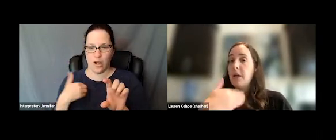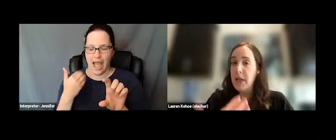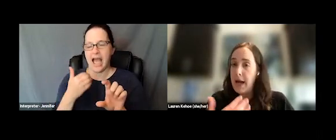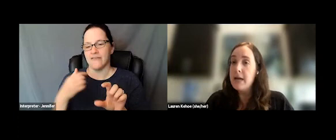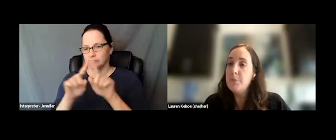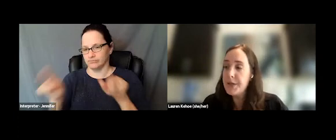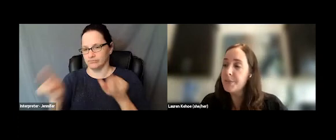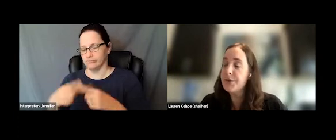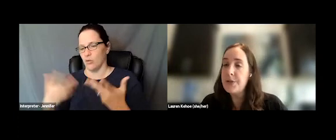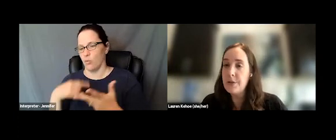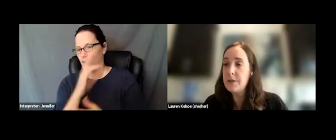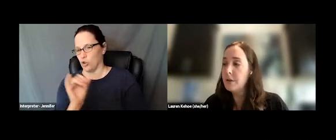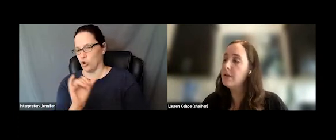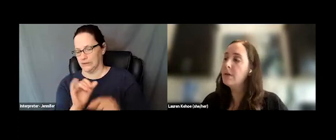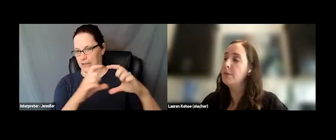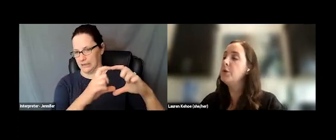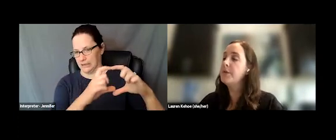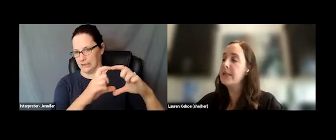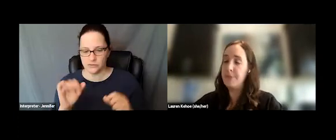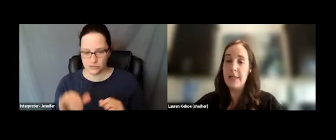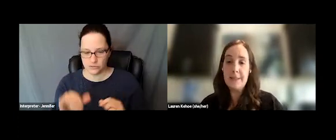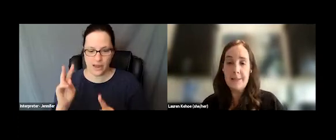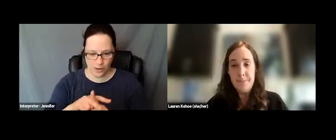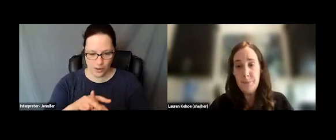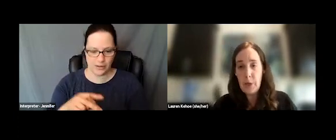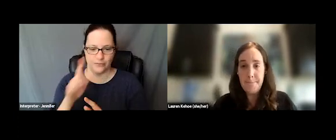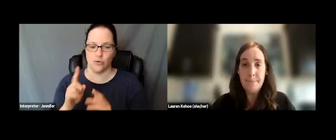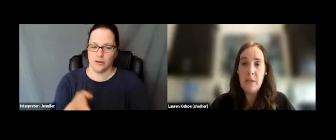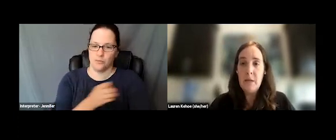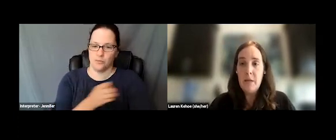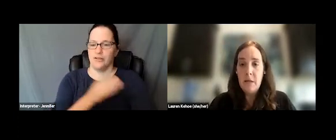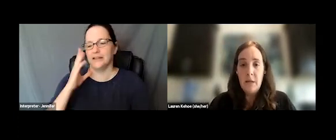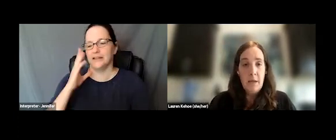again, apply principles to improve the experience.